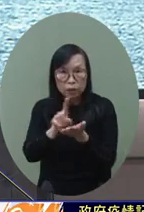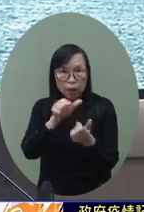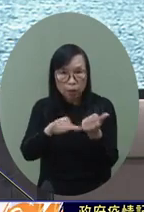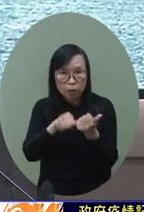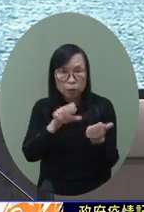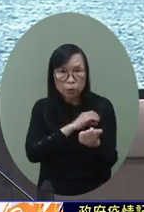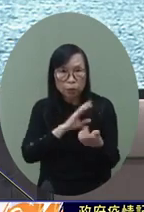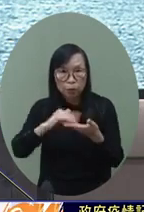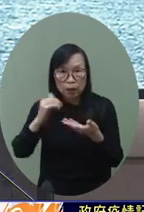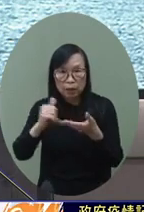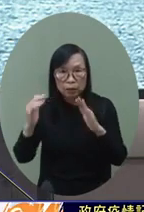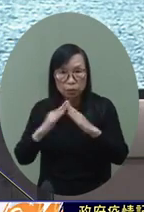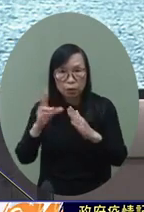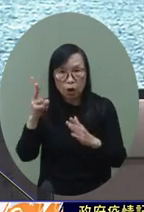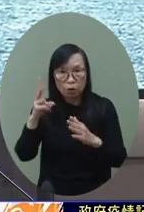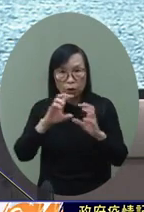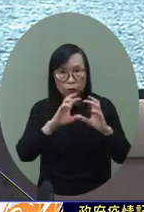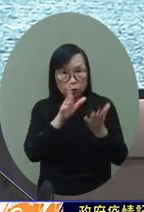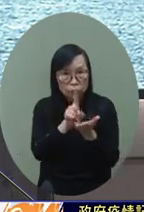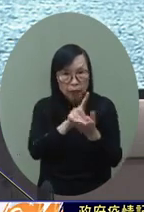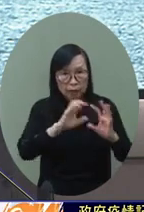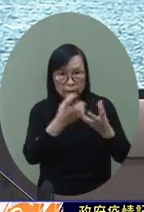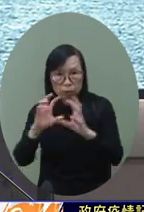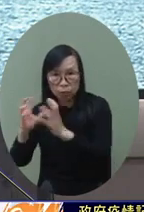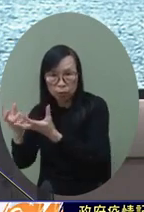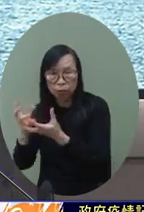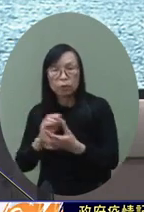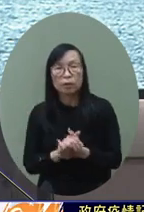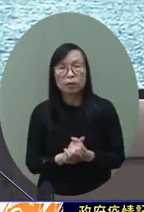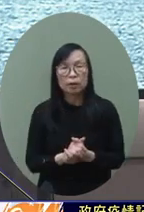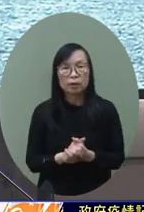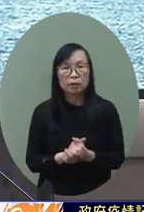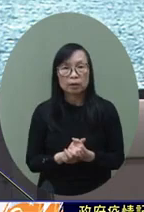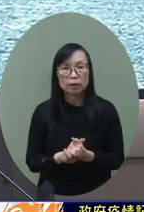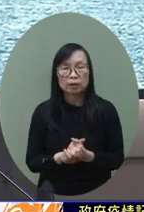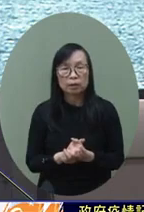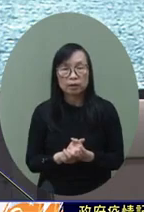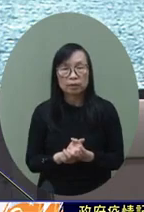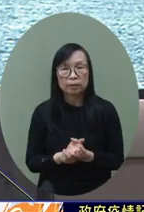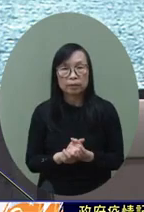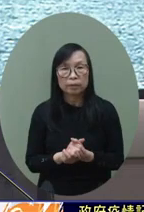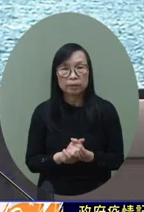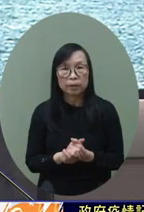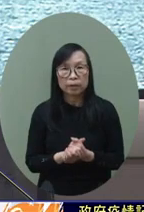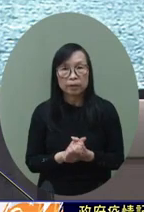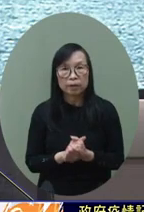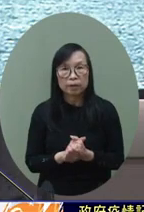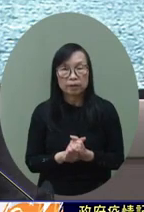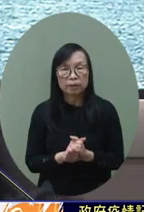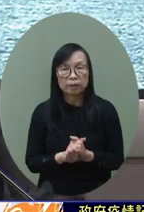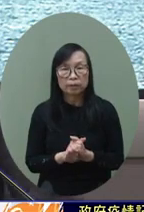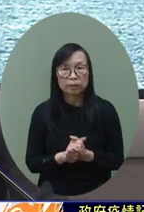and also have official connection with the relevant authorities to understand or to